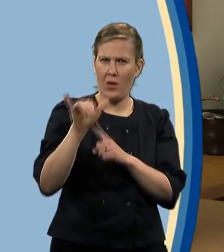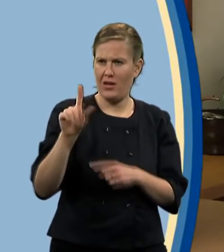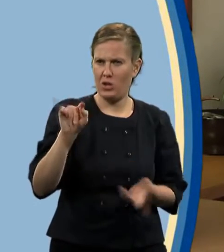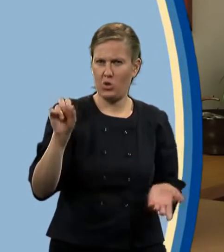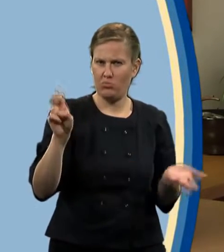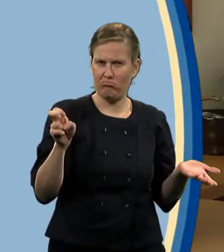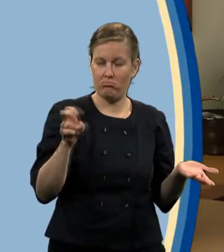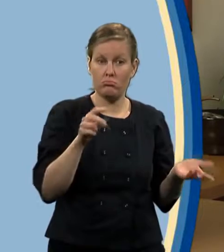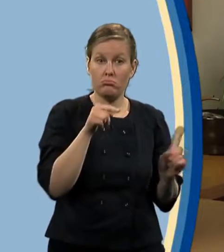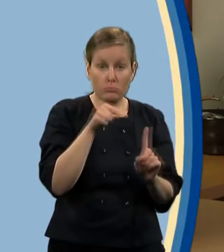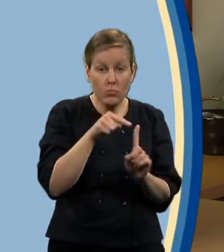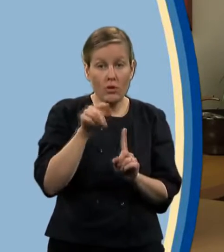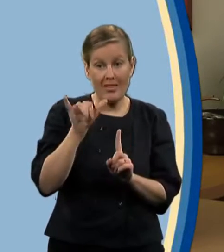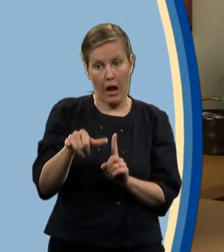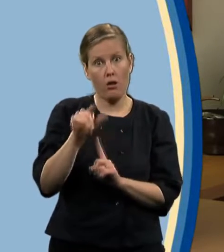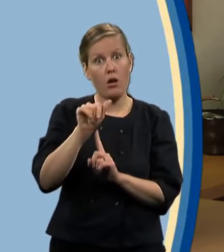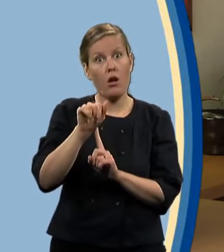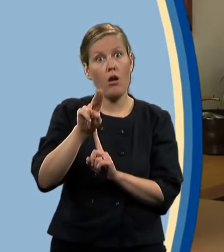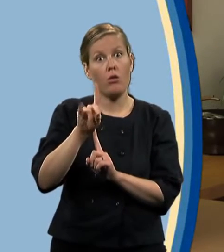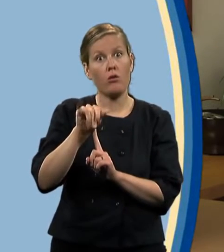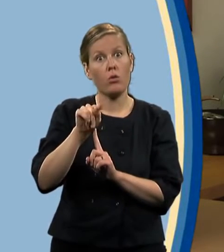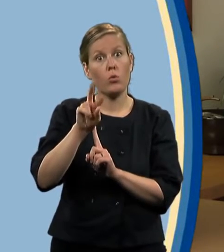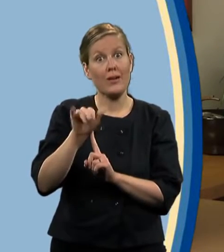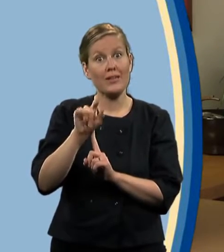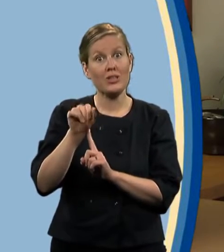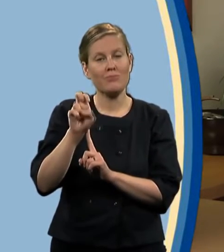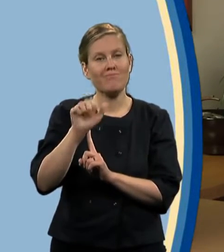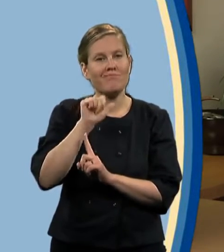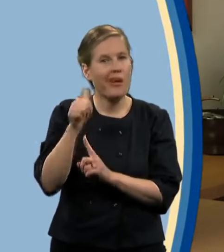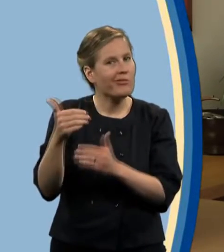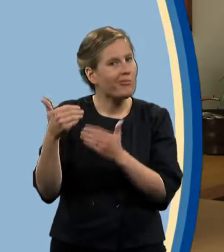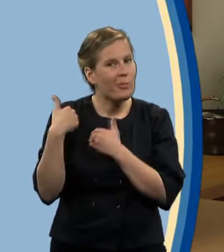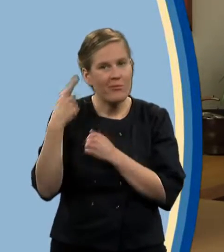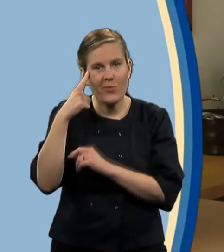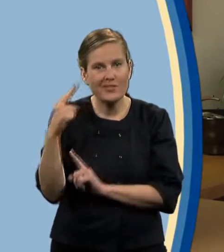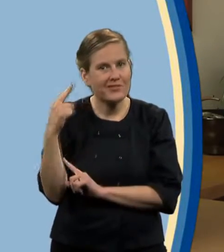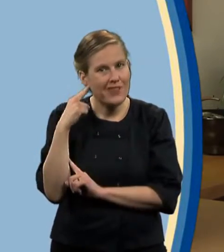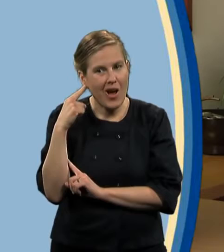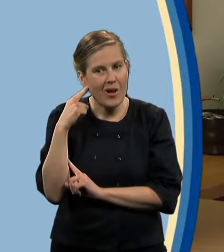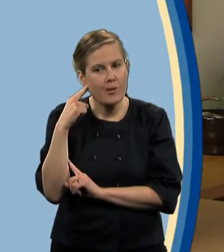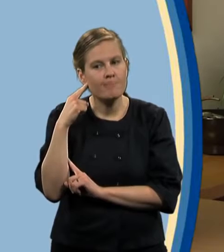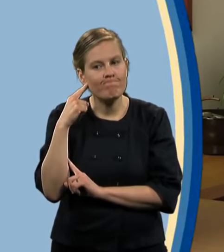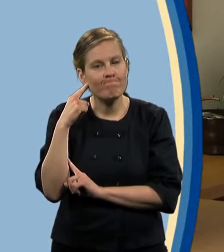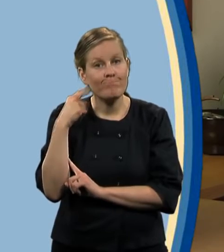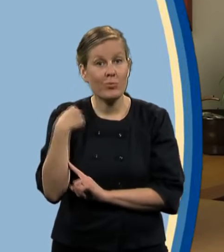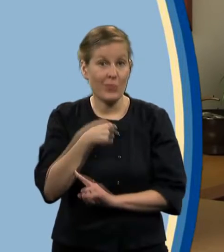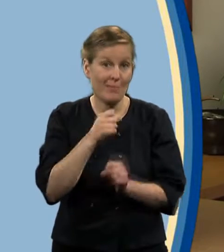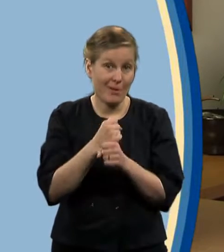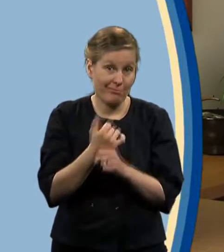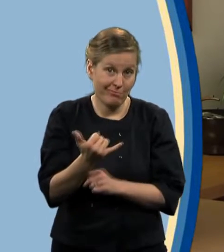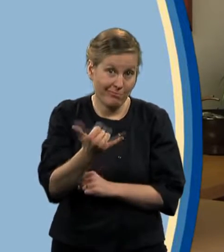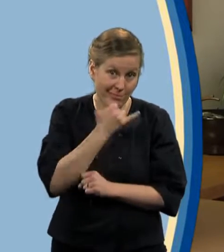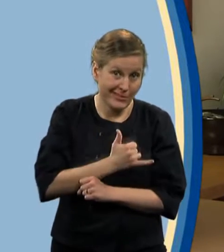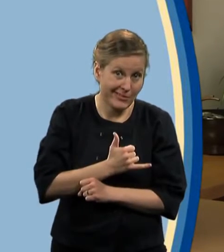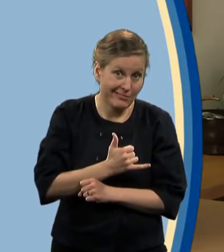auditory tissue use? The auditory tissue use that we're talking about is not dedicated to sound. We